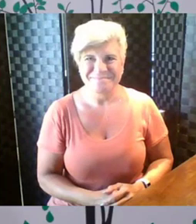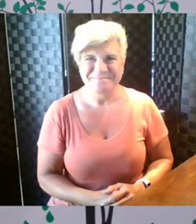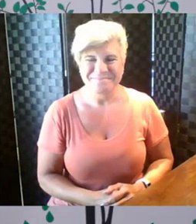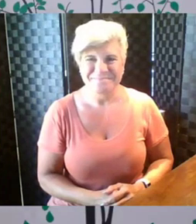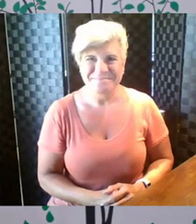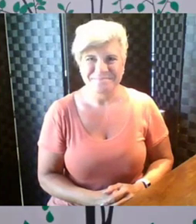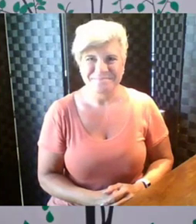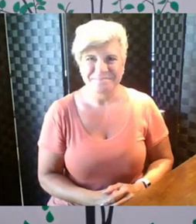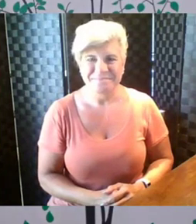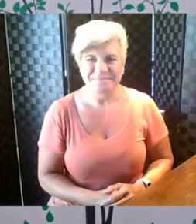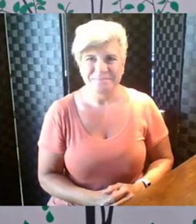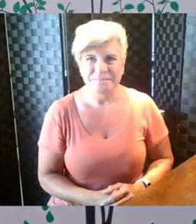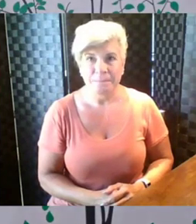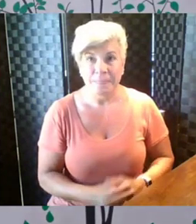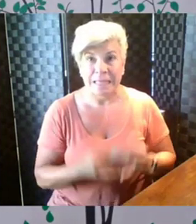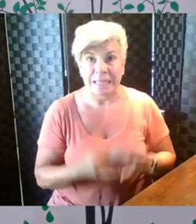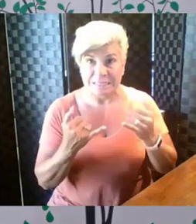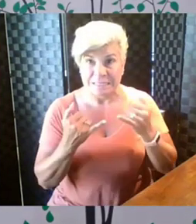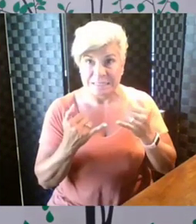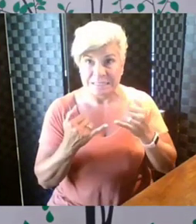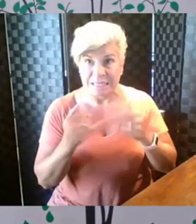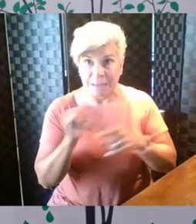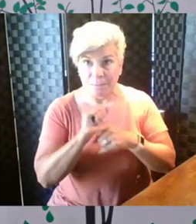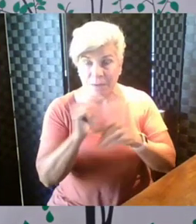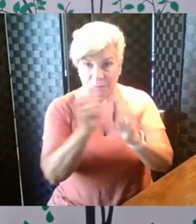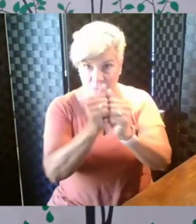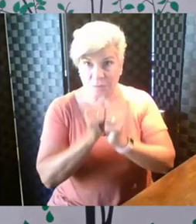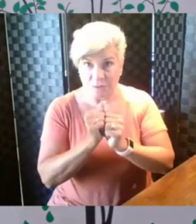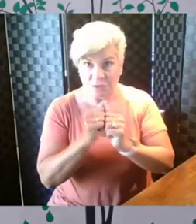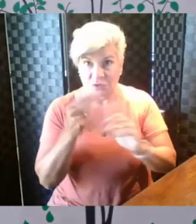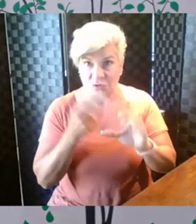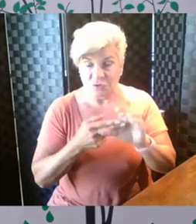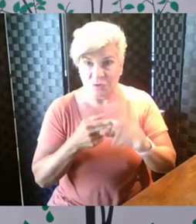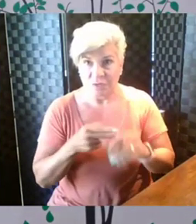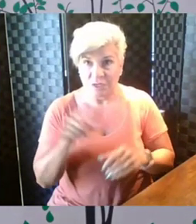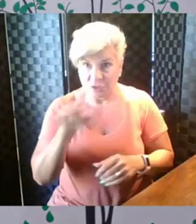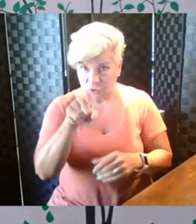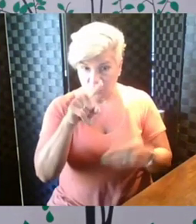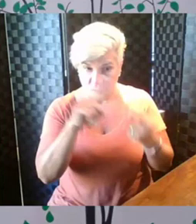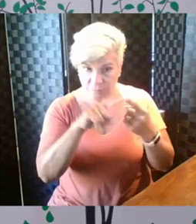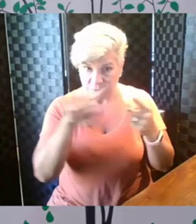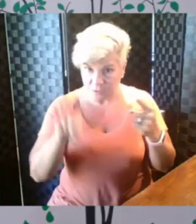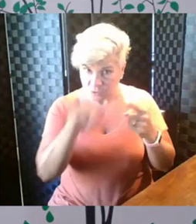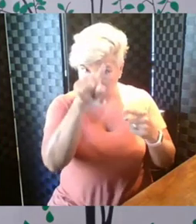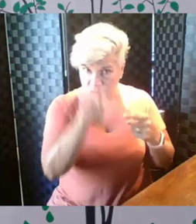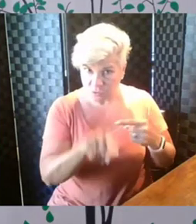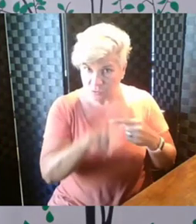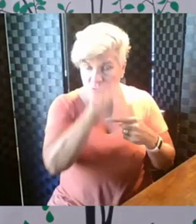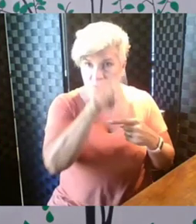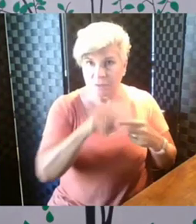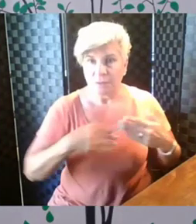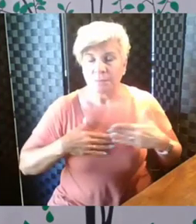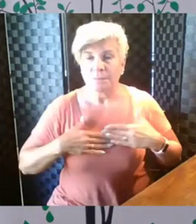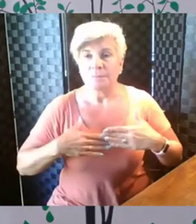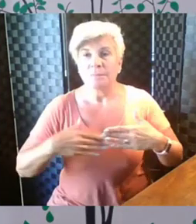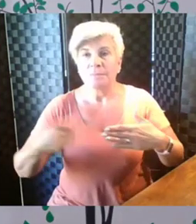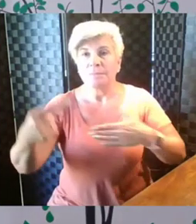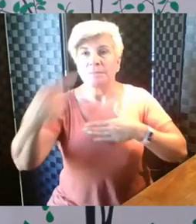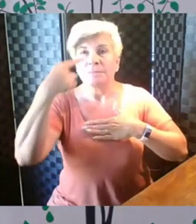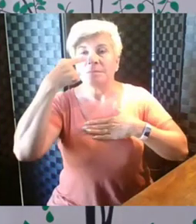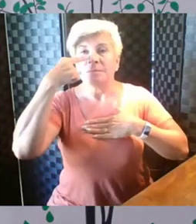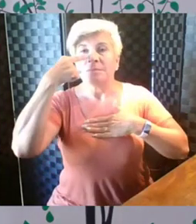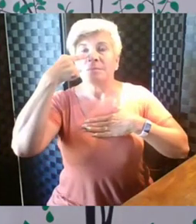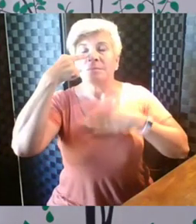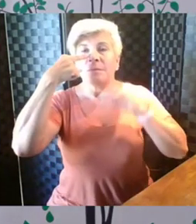right, so this time I want you to practice with me. You can trace your own mountains and breathe in on your way